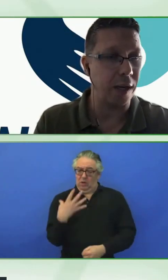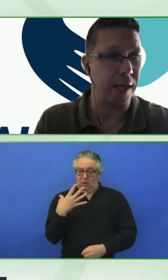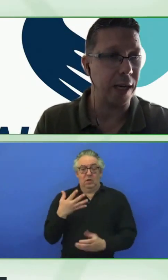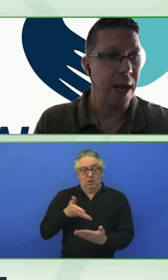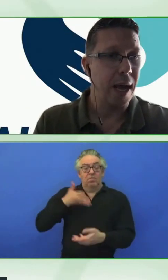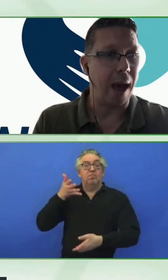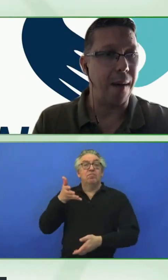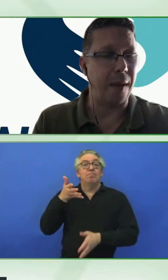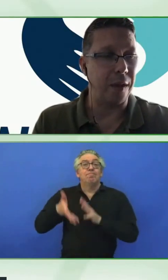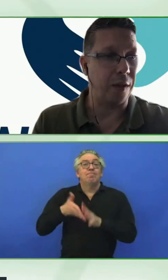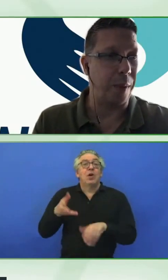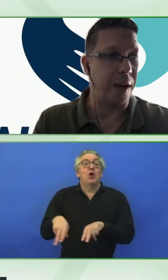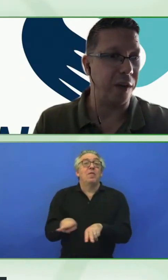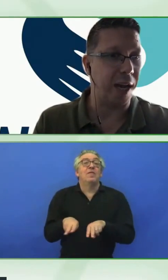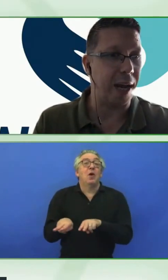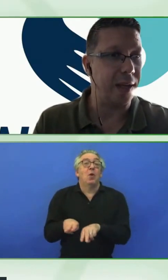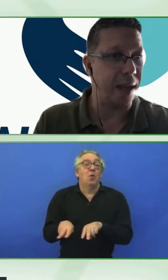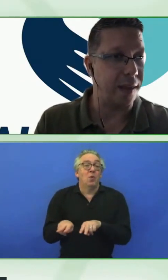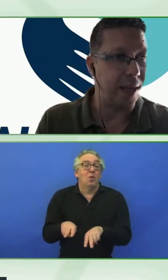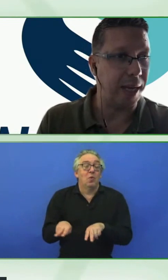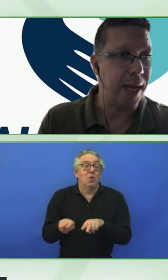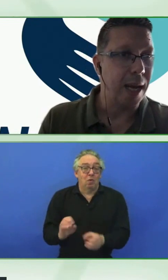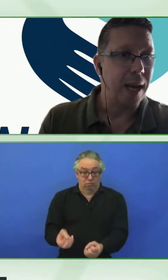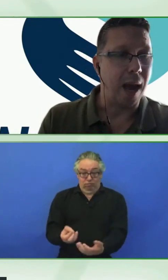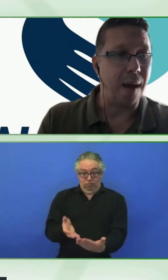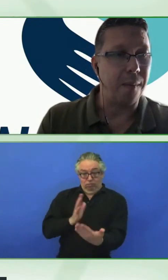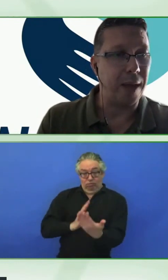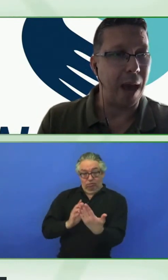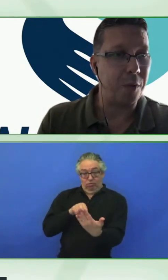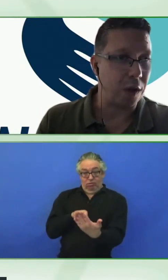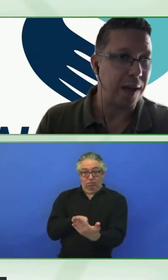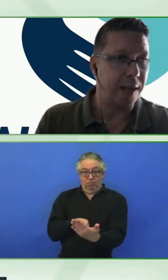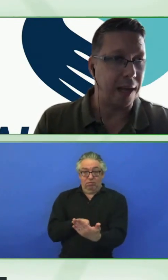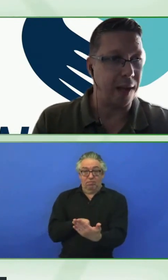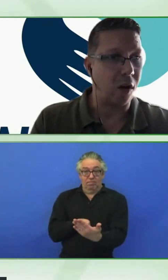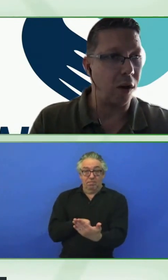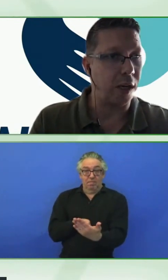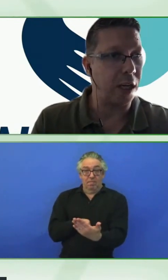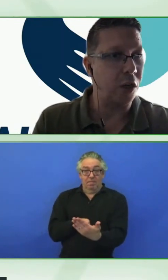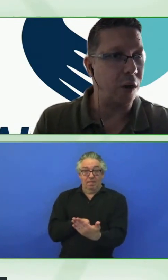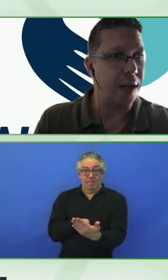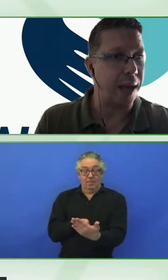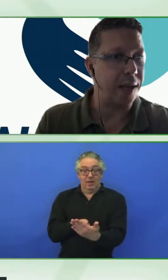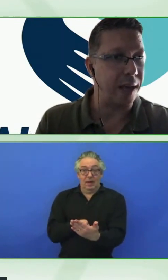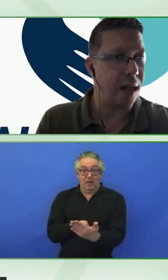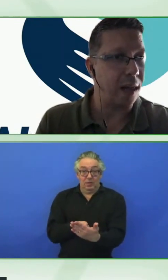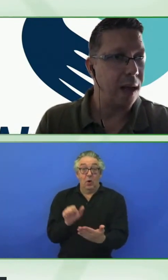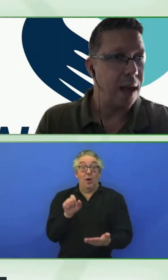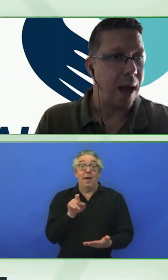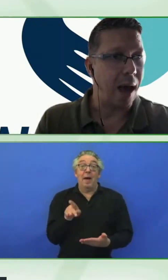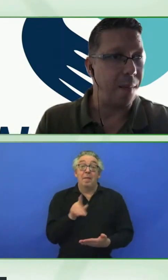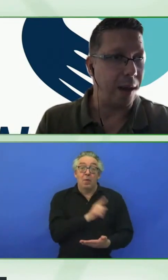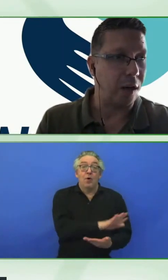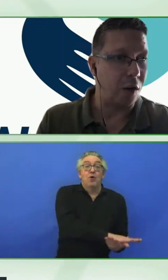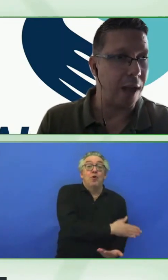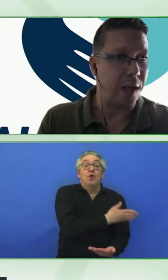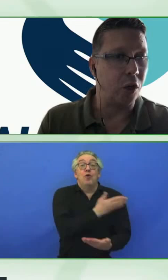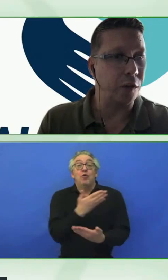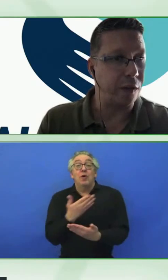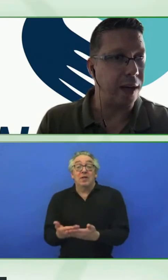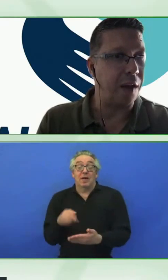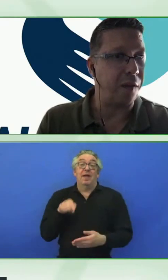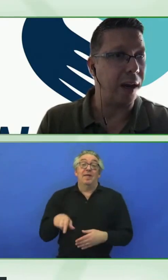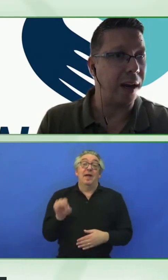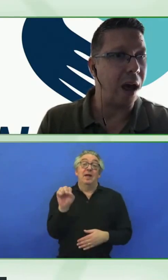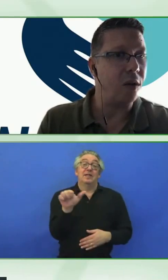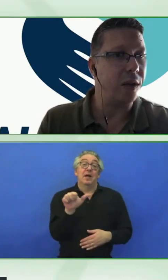that content. And the benefit here is that the app translates that content into SASL, and it creates